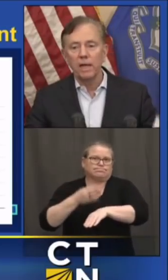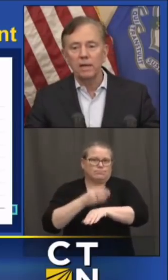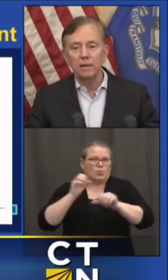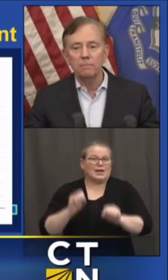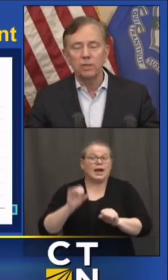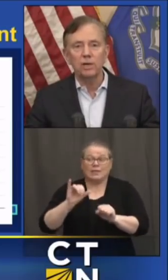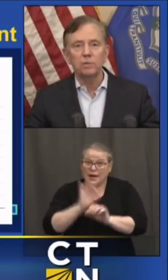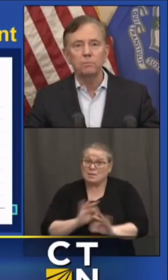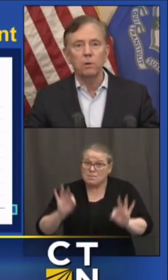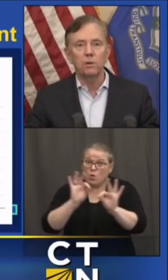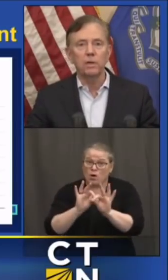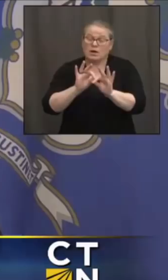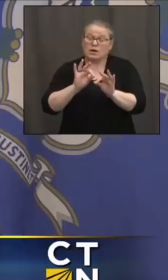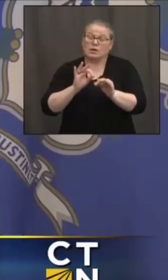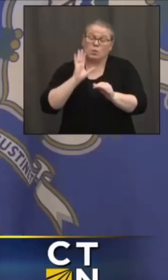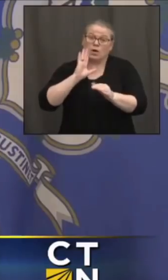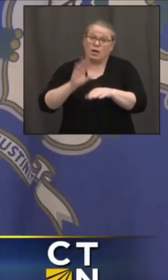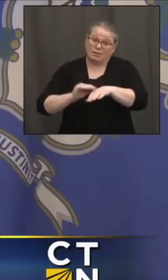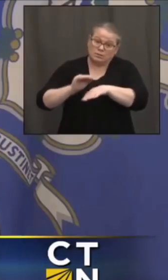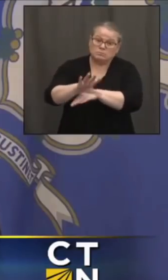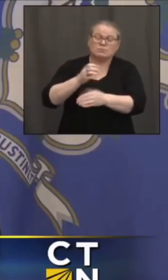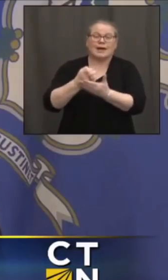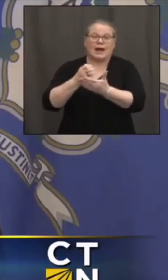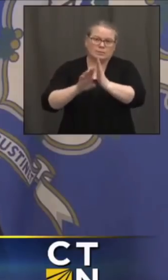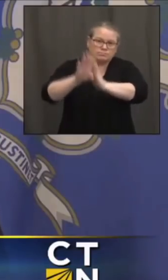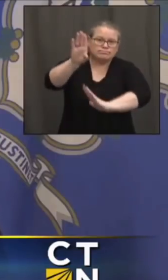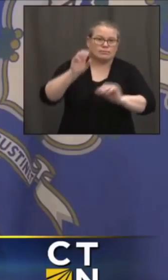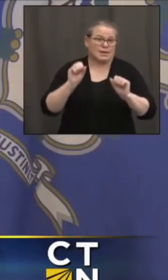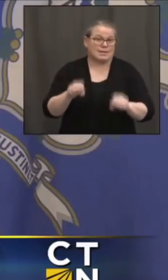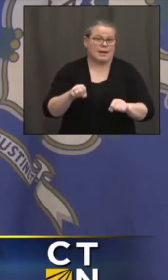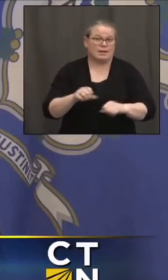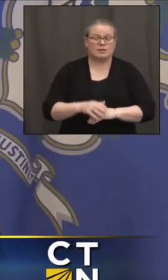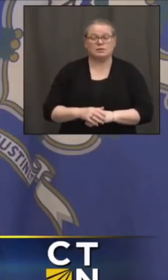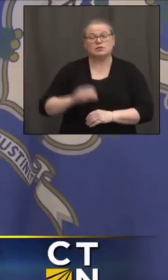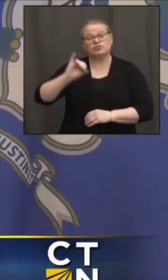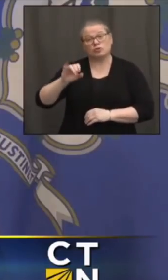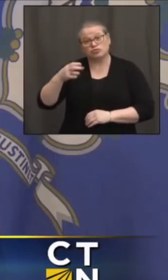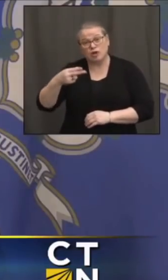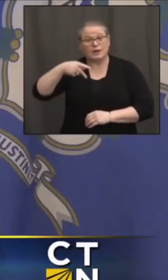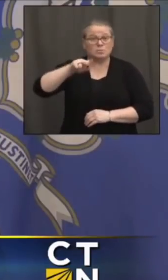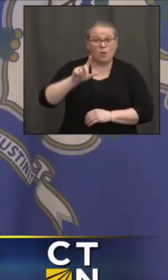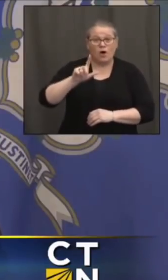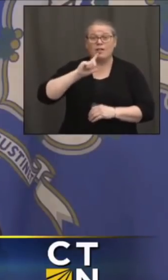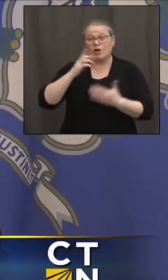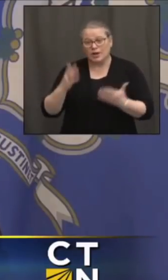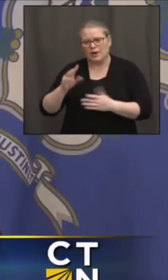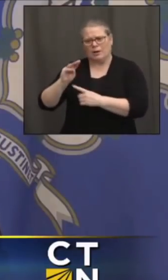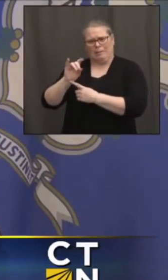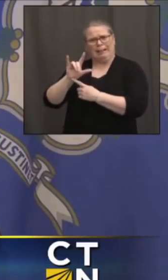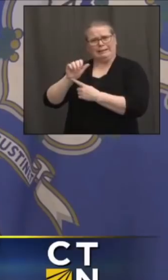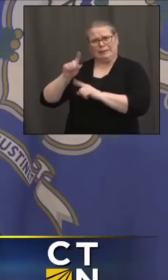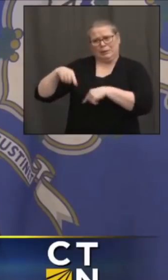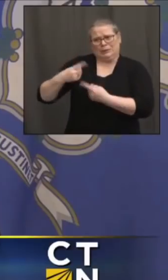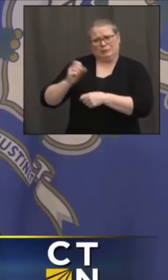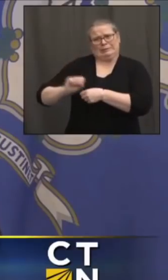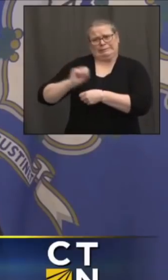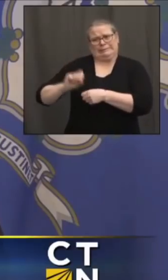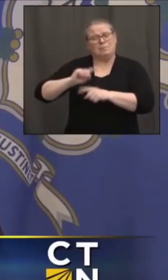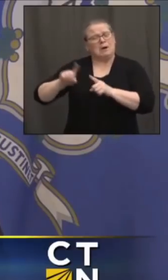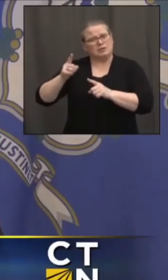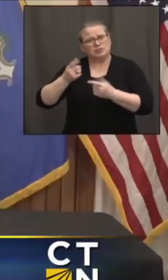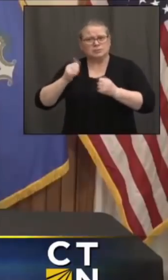know, with that, Josh and Paul are here. Melissa's been working hard, but she's got some energy for a few more of your questions. Over to you,